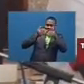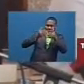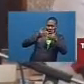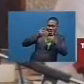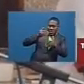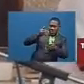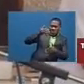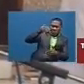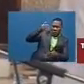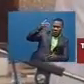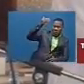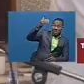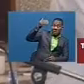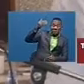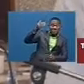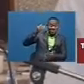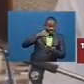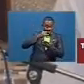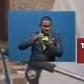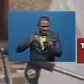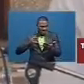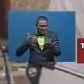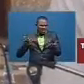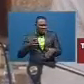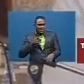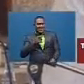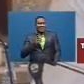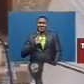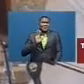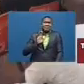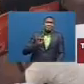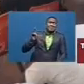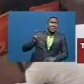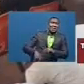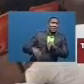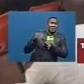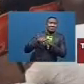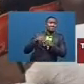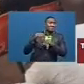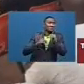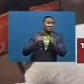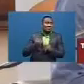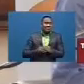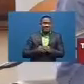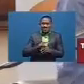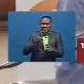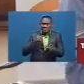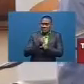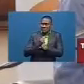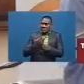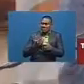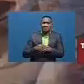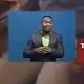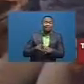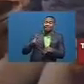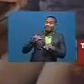will be given to you, you will retire yourself. You will tell them you are sorry. The workshop was well attended by